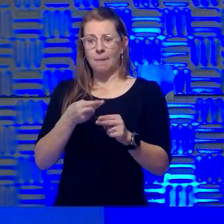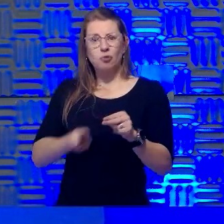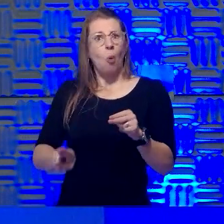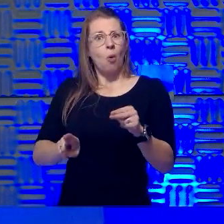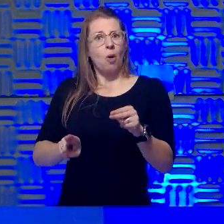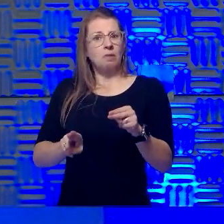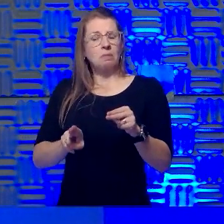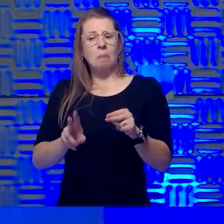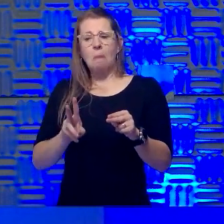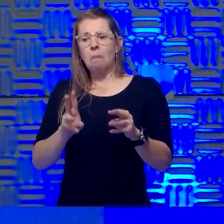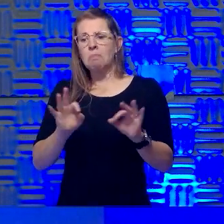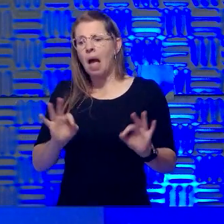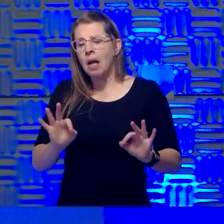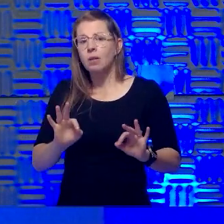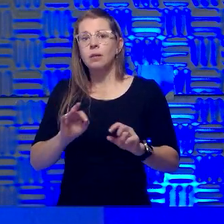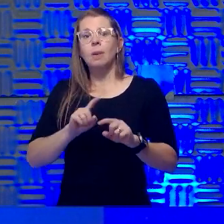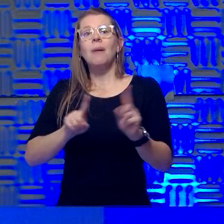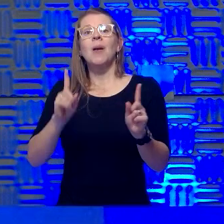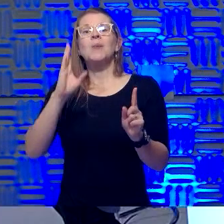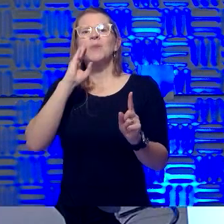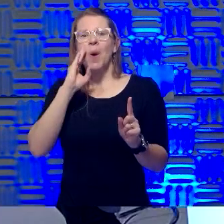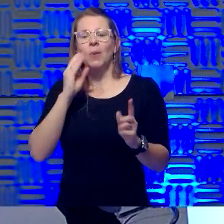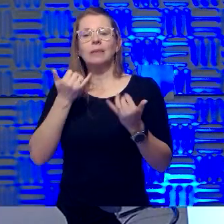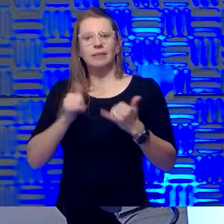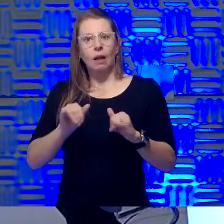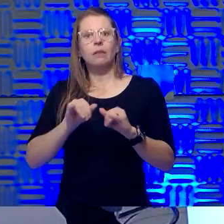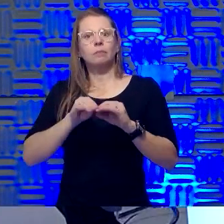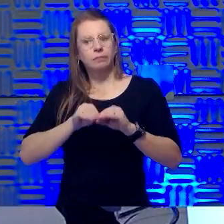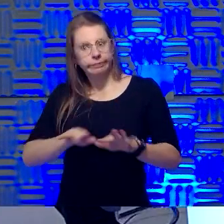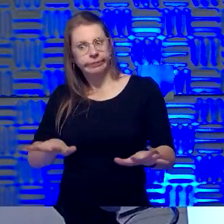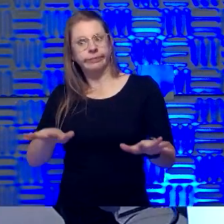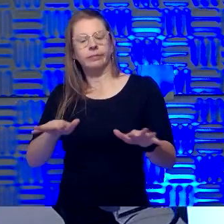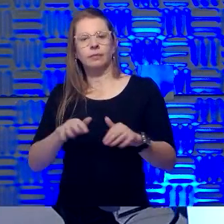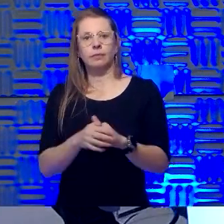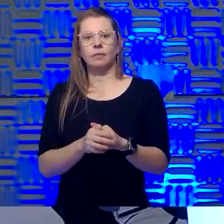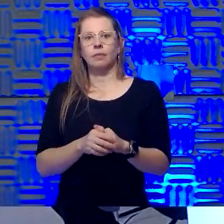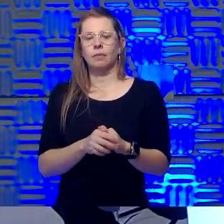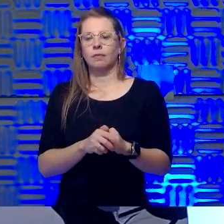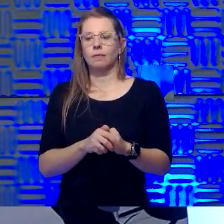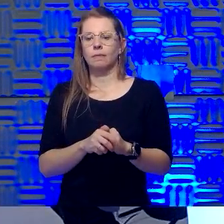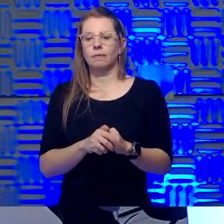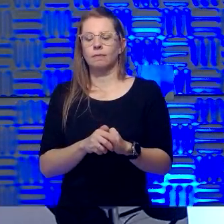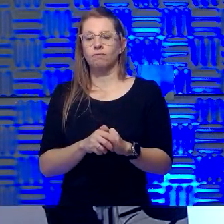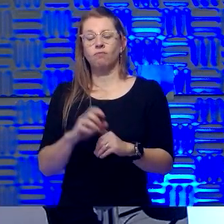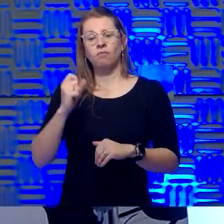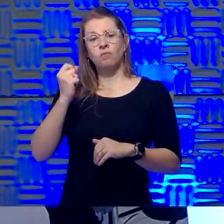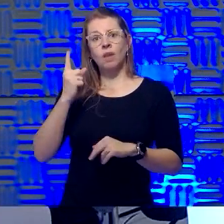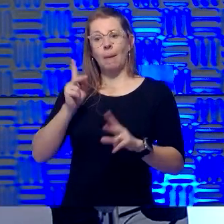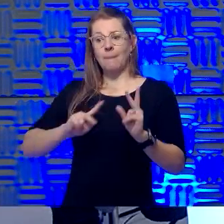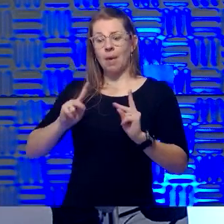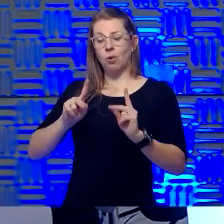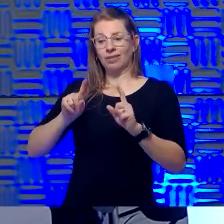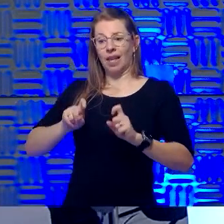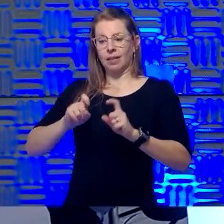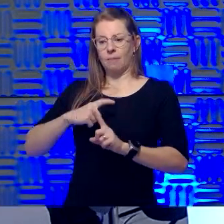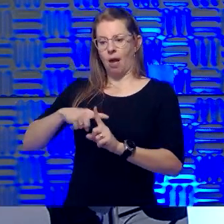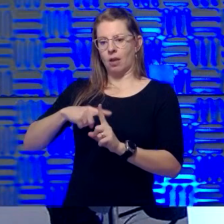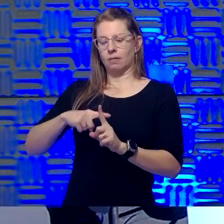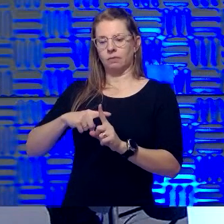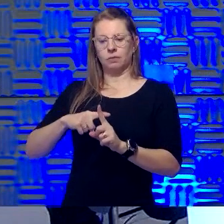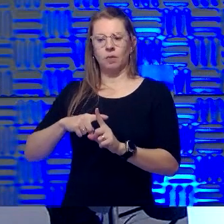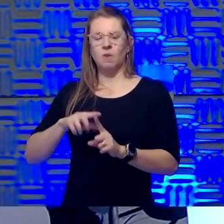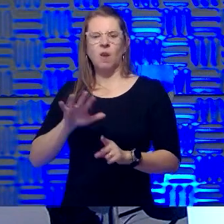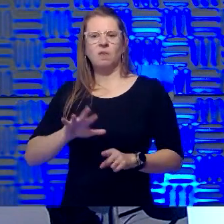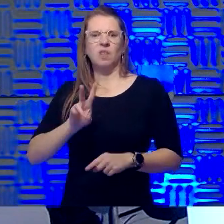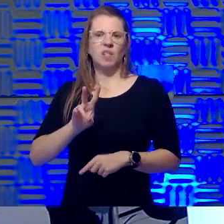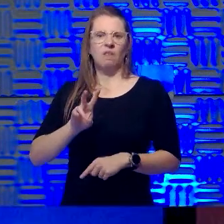may be very mild, but we know it's out there. We have to remember that we say of the people who test positive, we're still running around 7 to